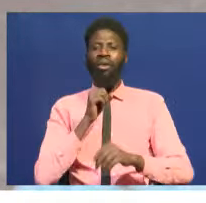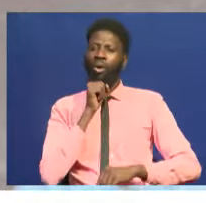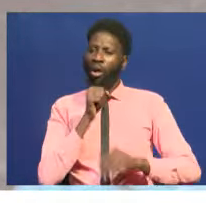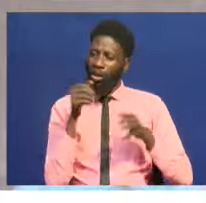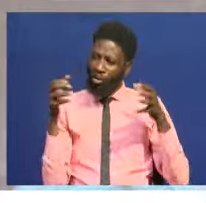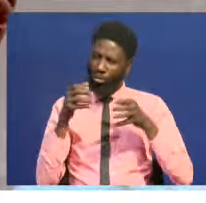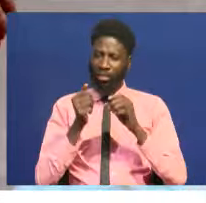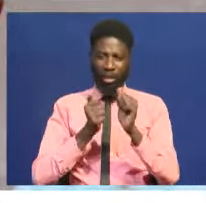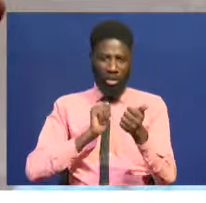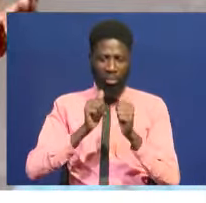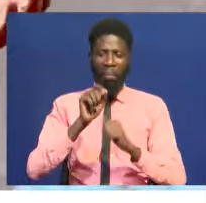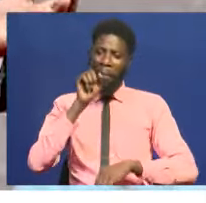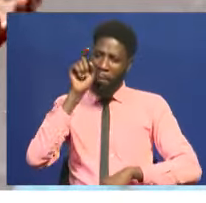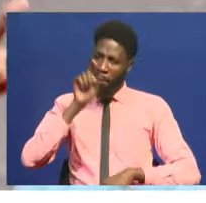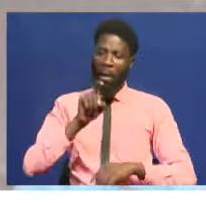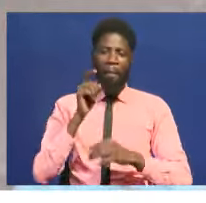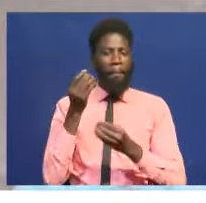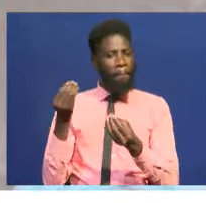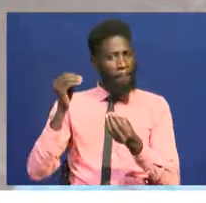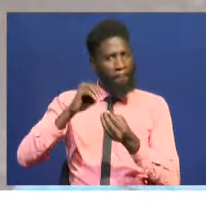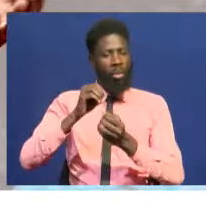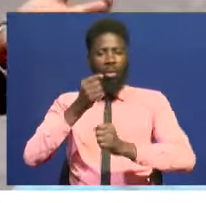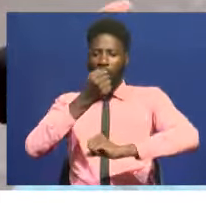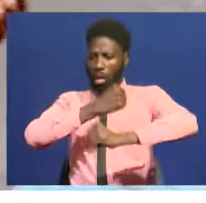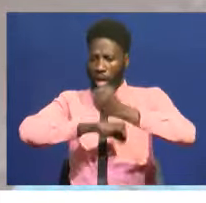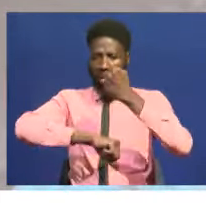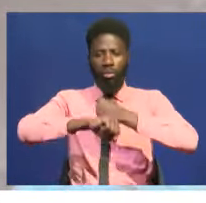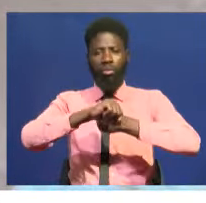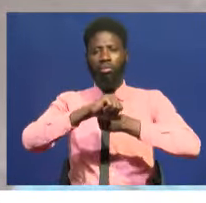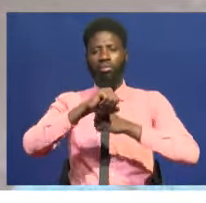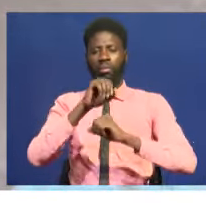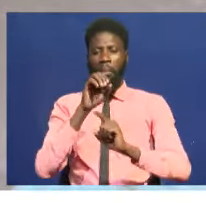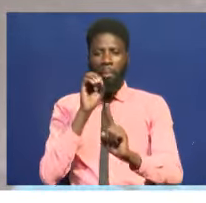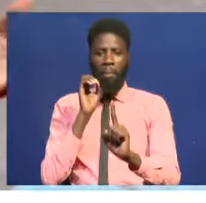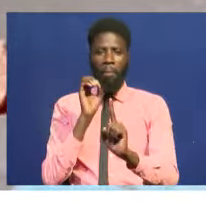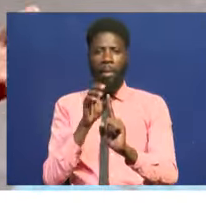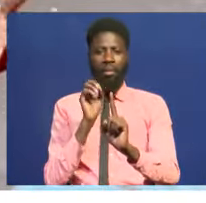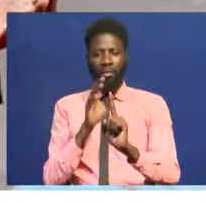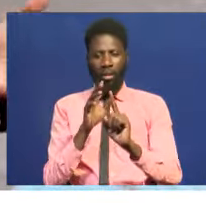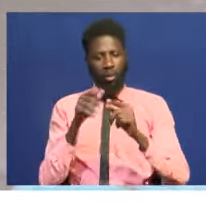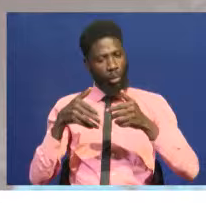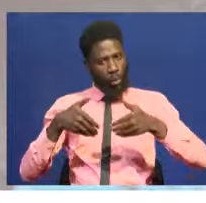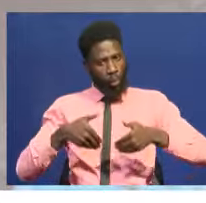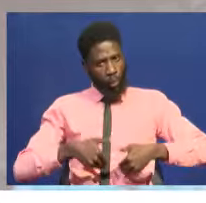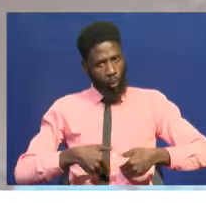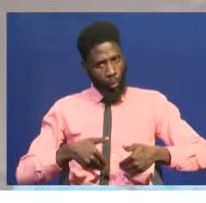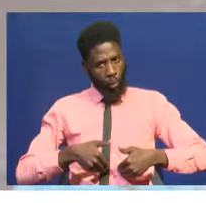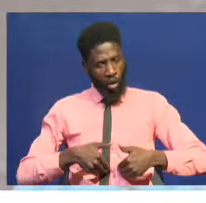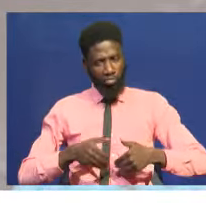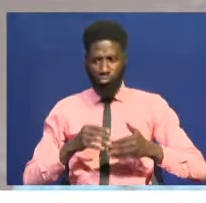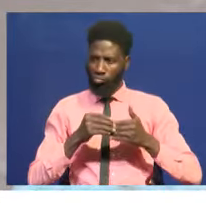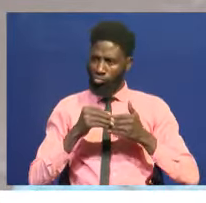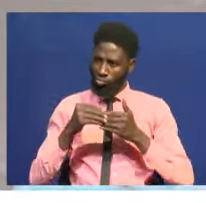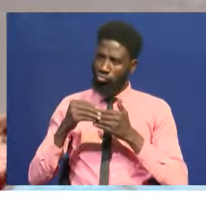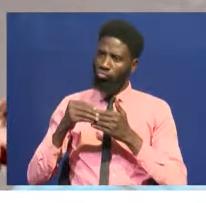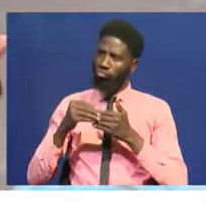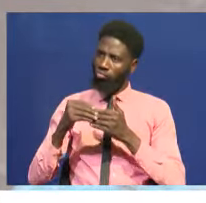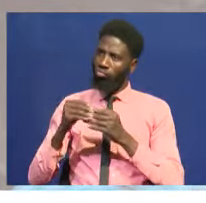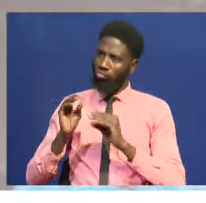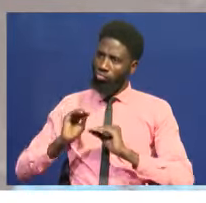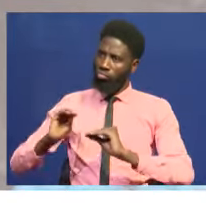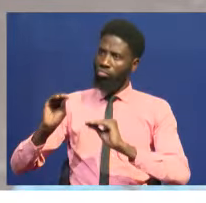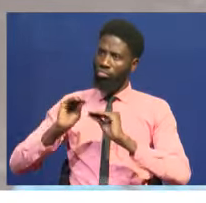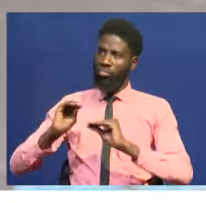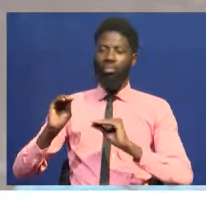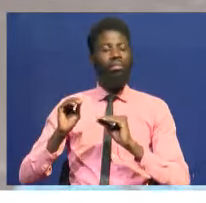sportsmen and women, they should do more in mentoring the younger ones and guiding the younger ones so that